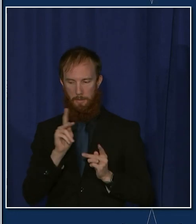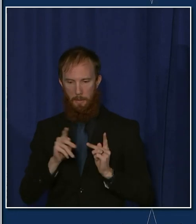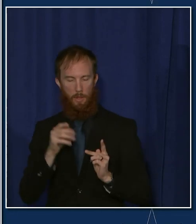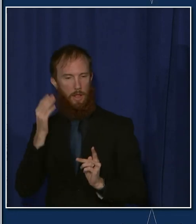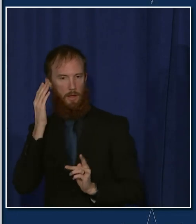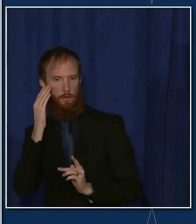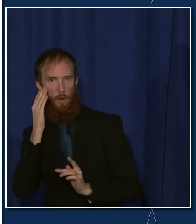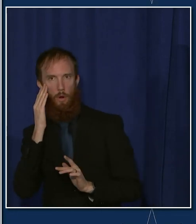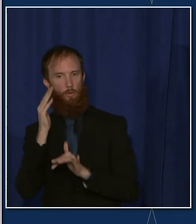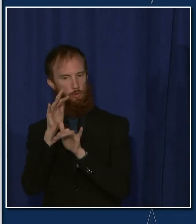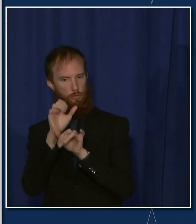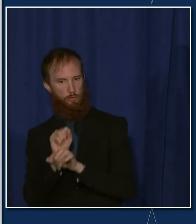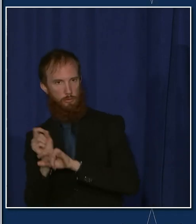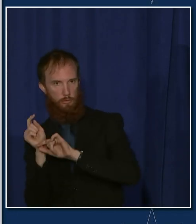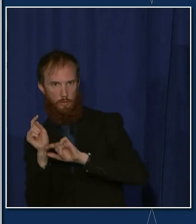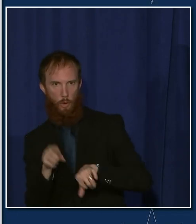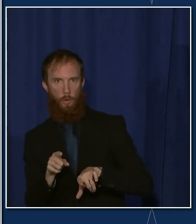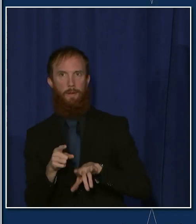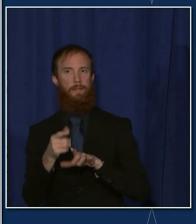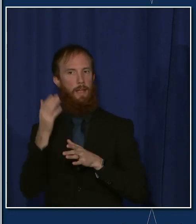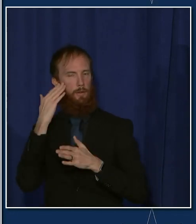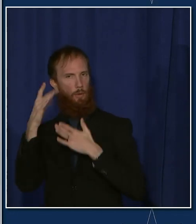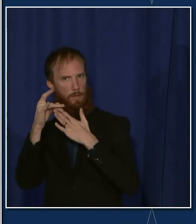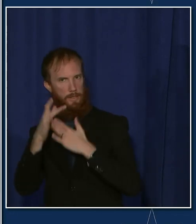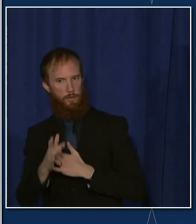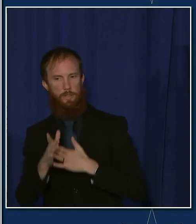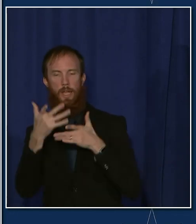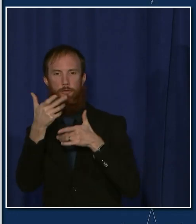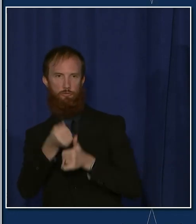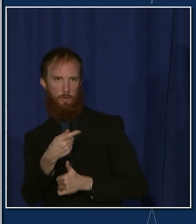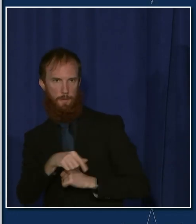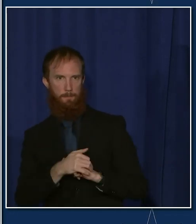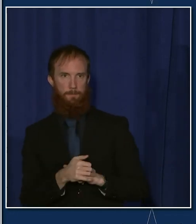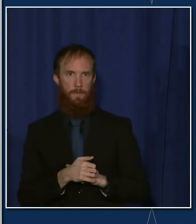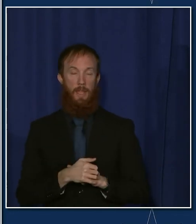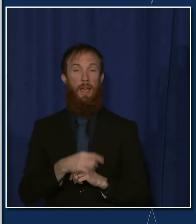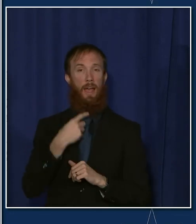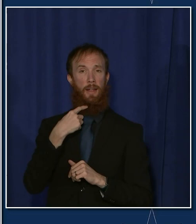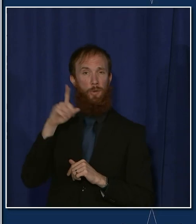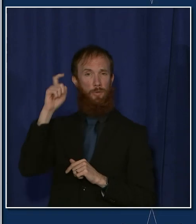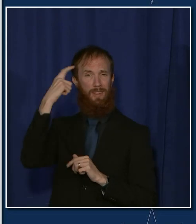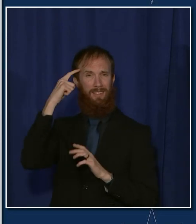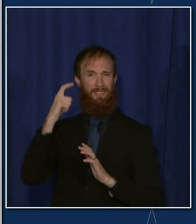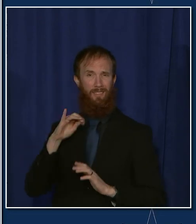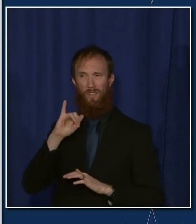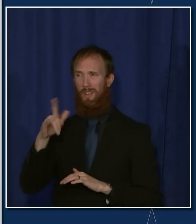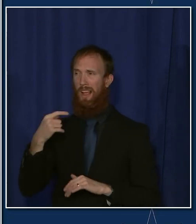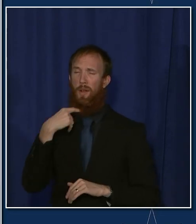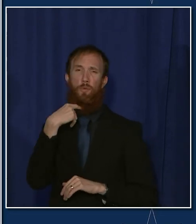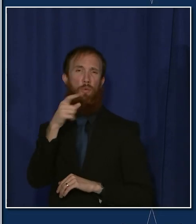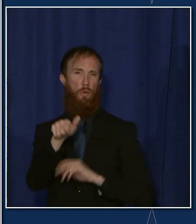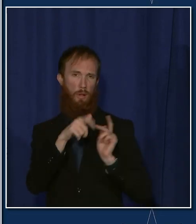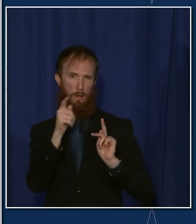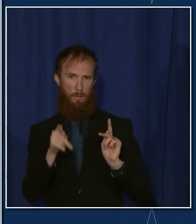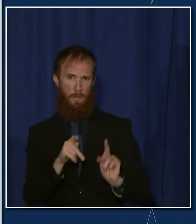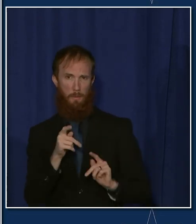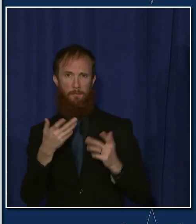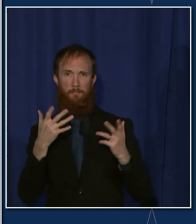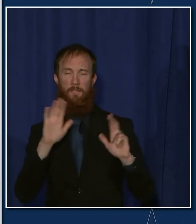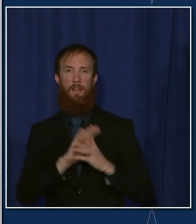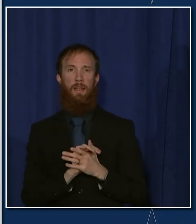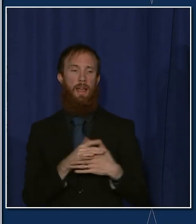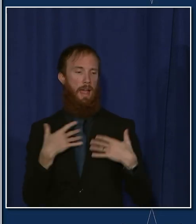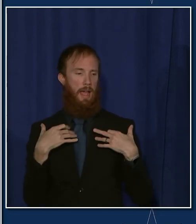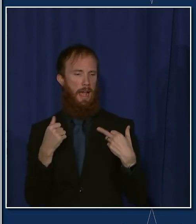leaders because they trust them. I said this to the governor and to others at the very beginning. Healthcare